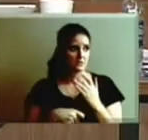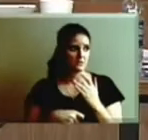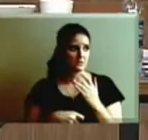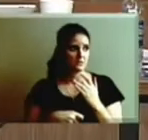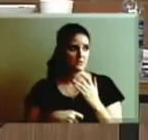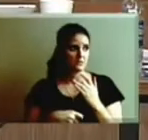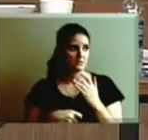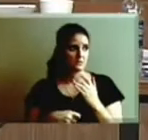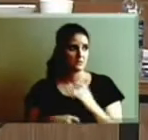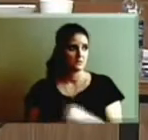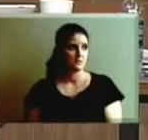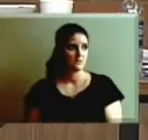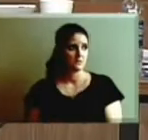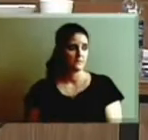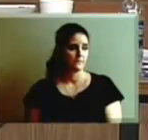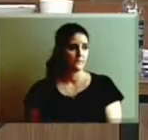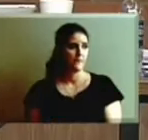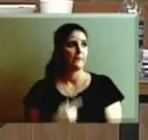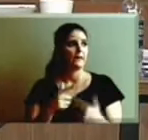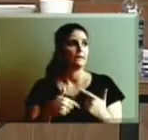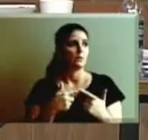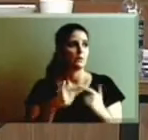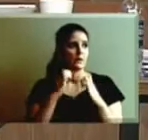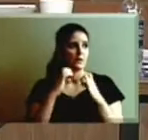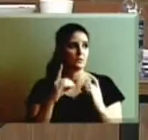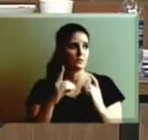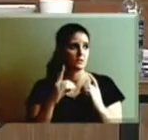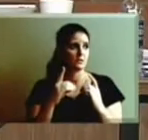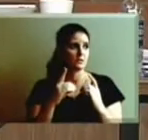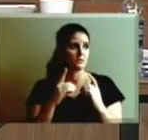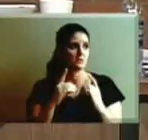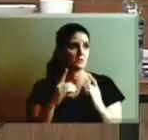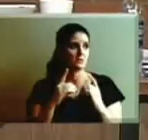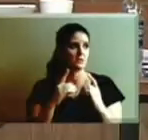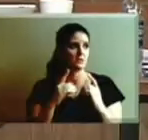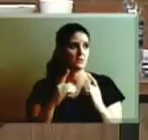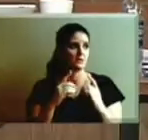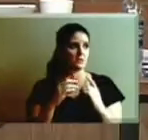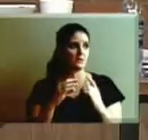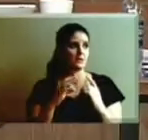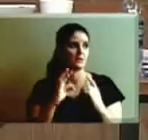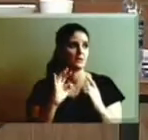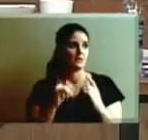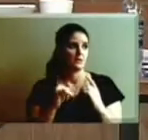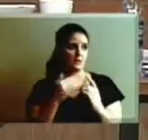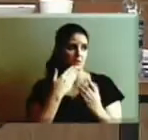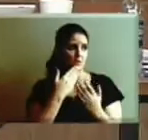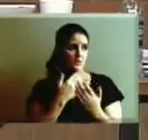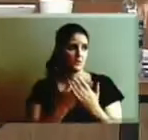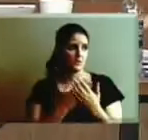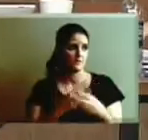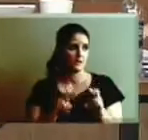is, when the education works, it's an extraordinarily good value, in my humble opinion.